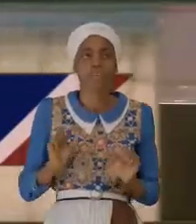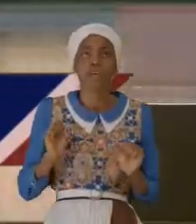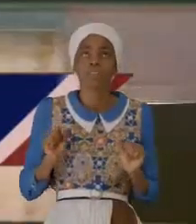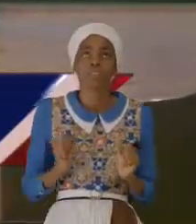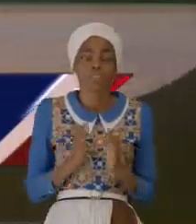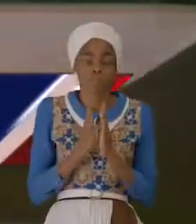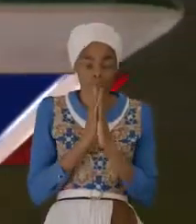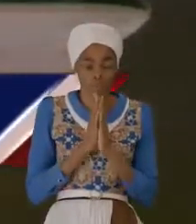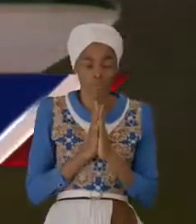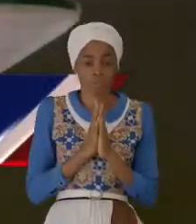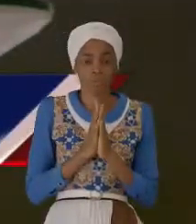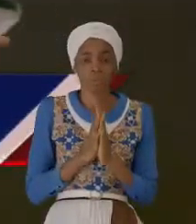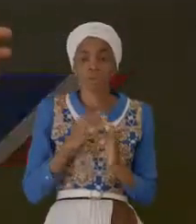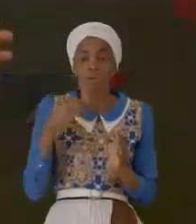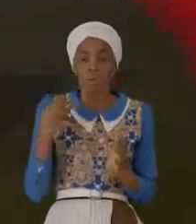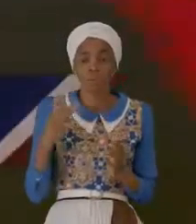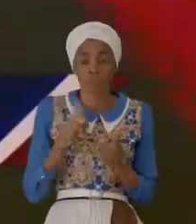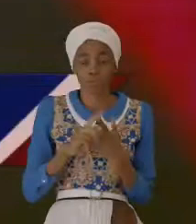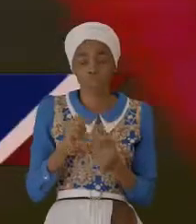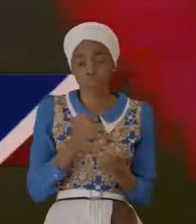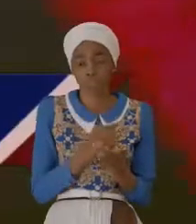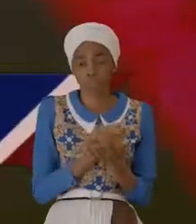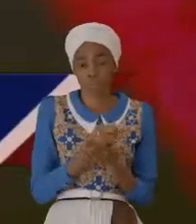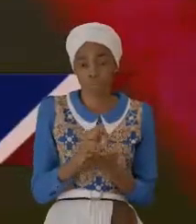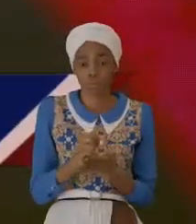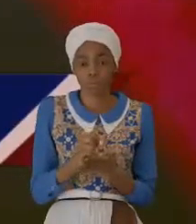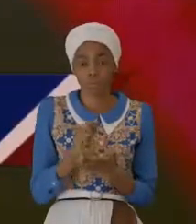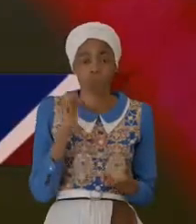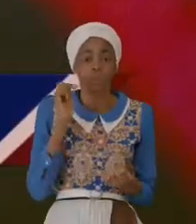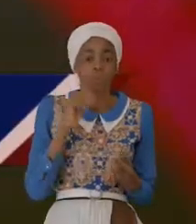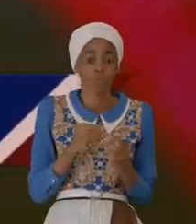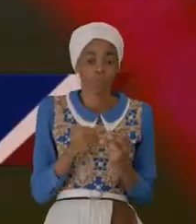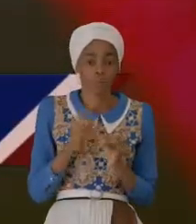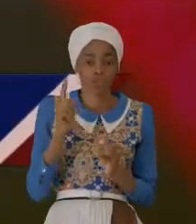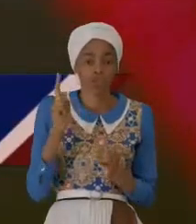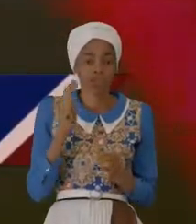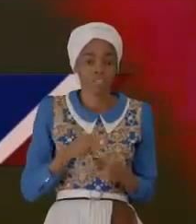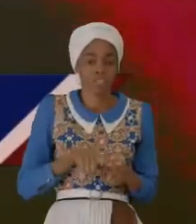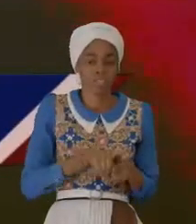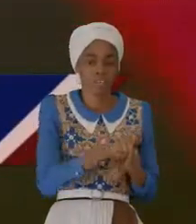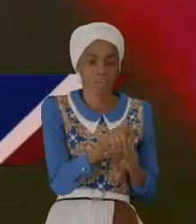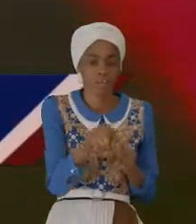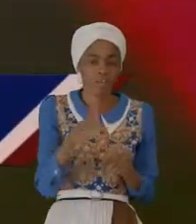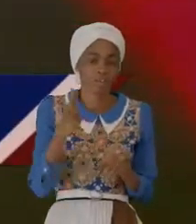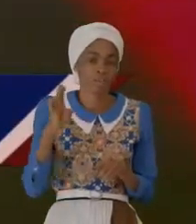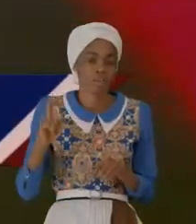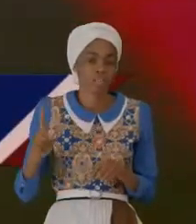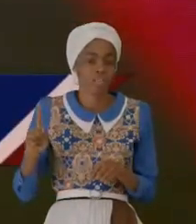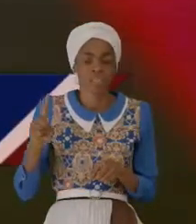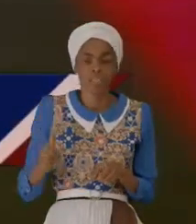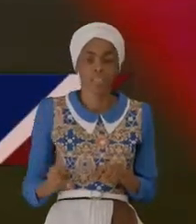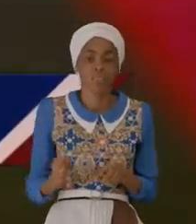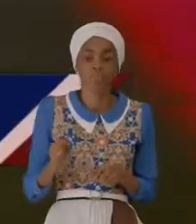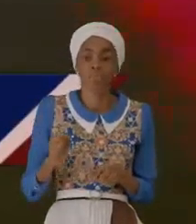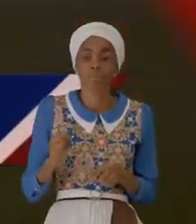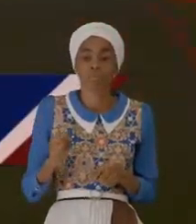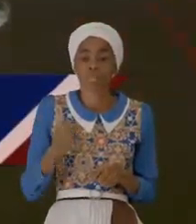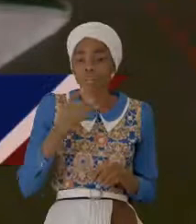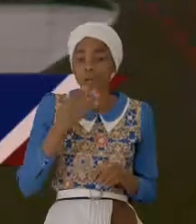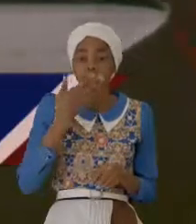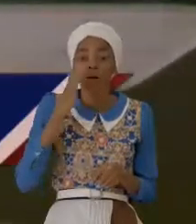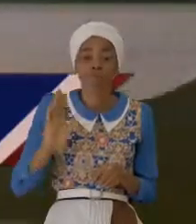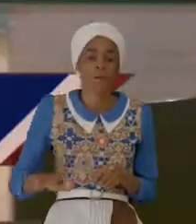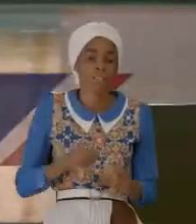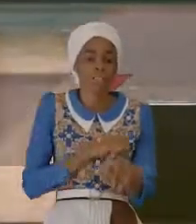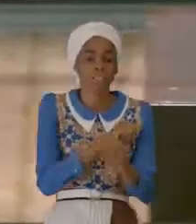two the diversion by treacherous deceivers from the truth and number three